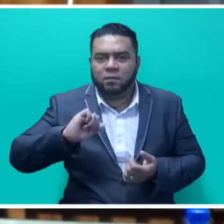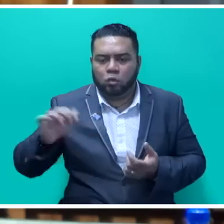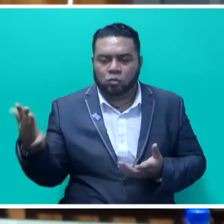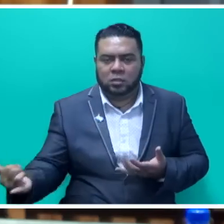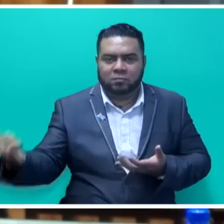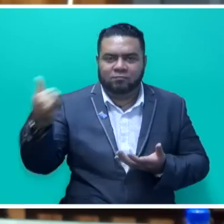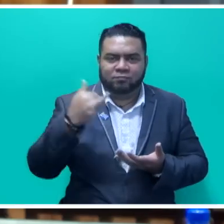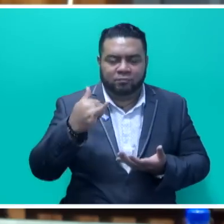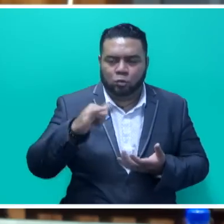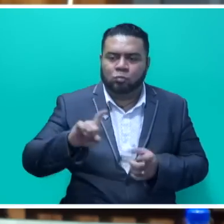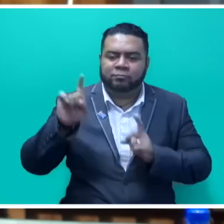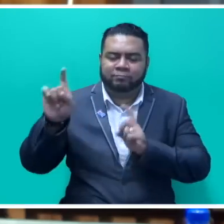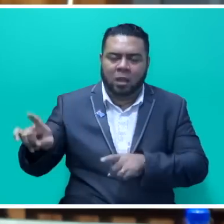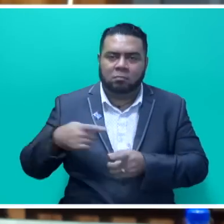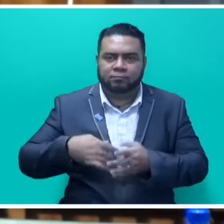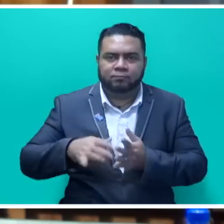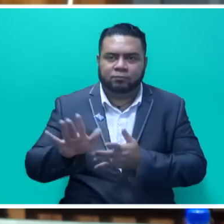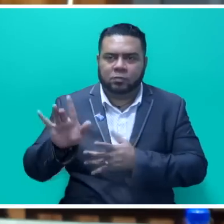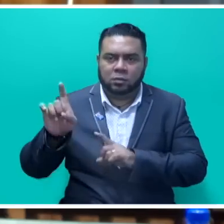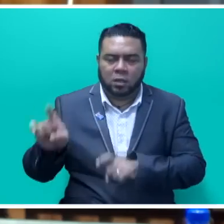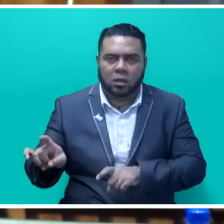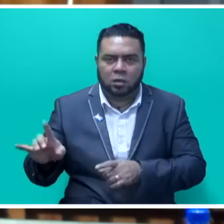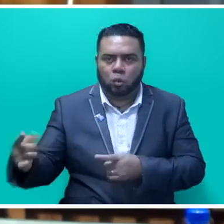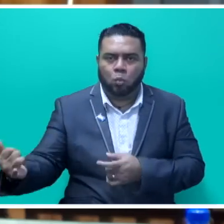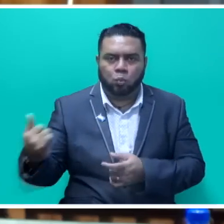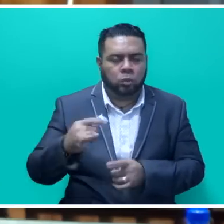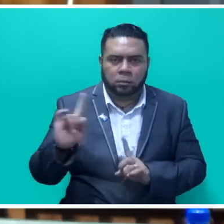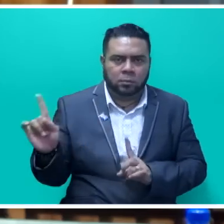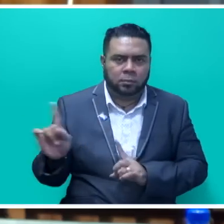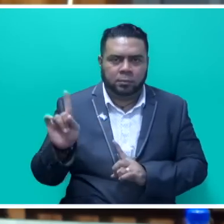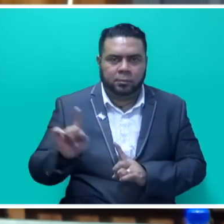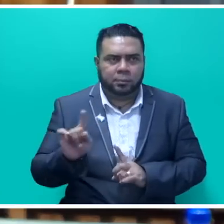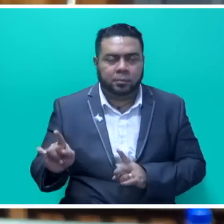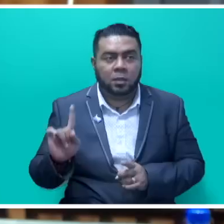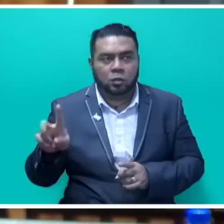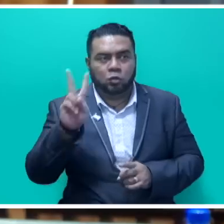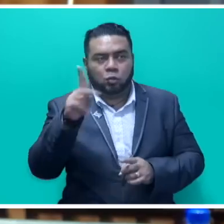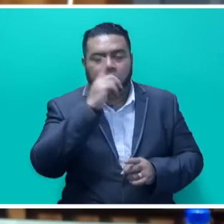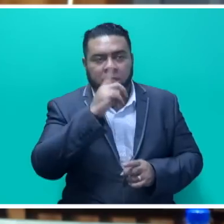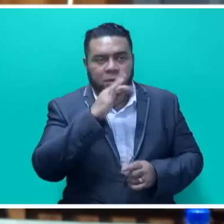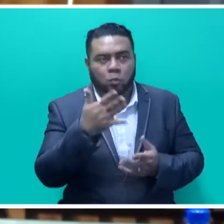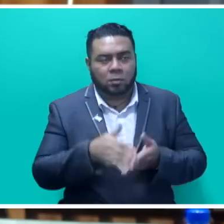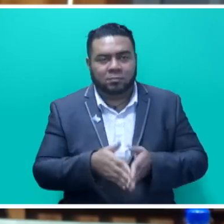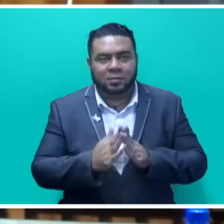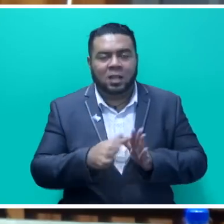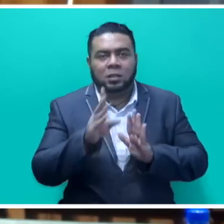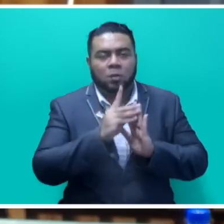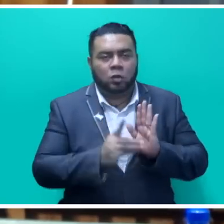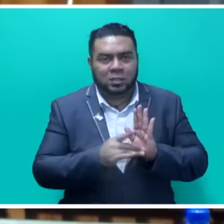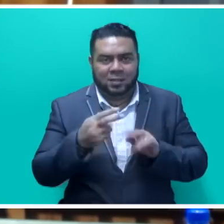the former Fiji First government, simply because these two people wanted restoration of democracy in